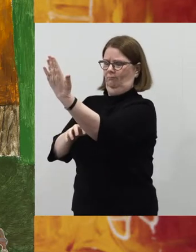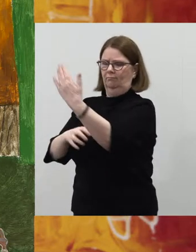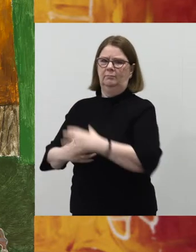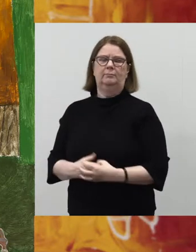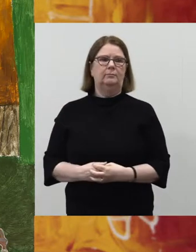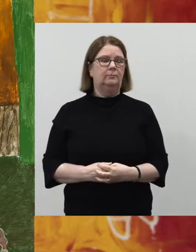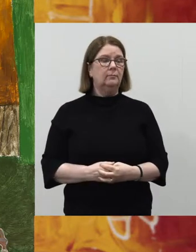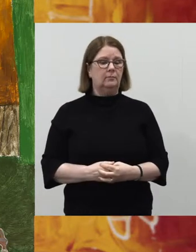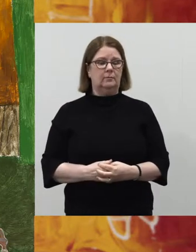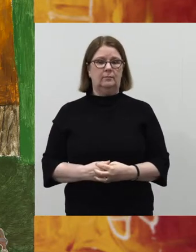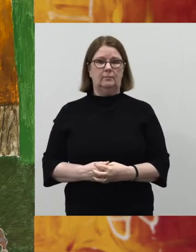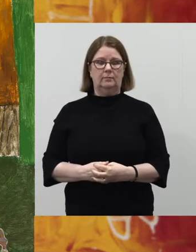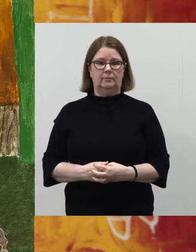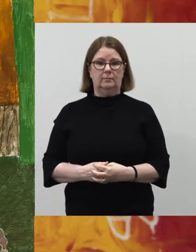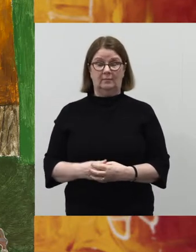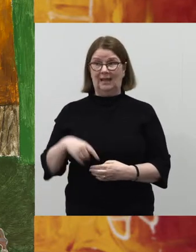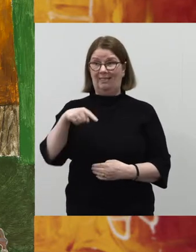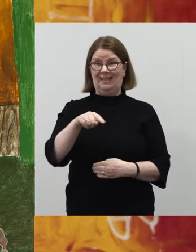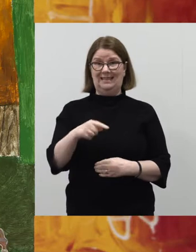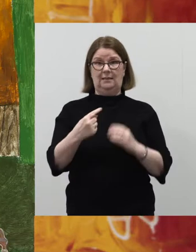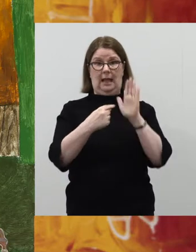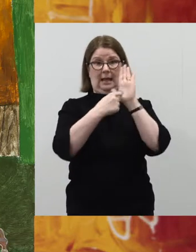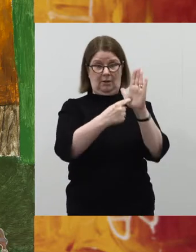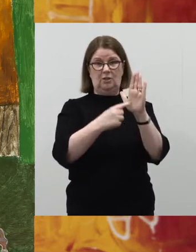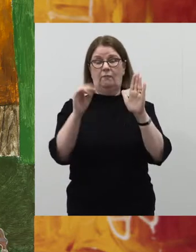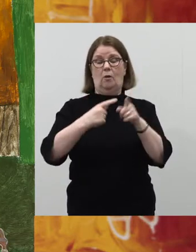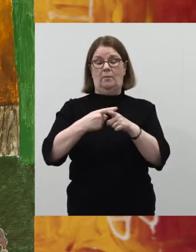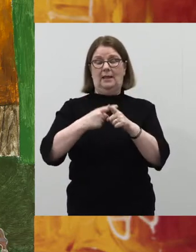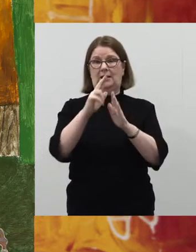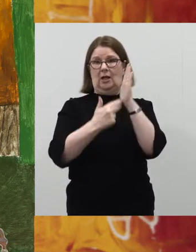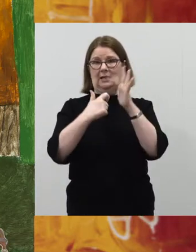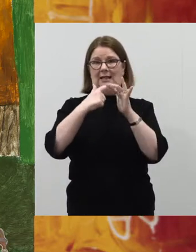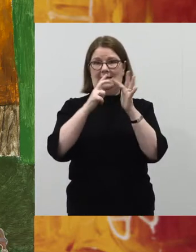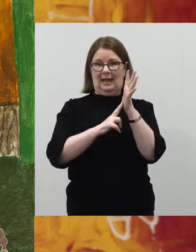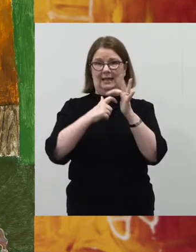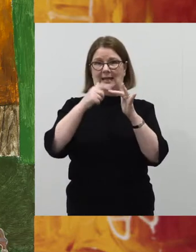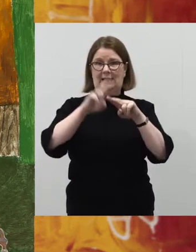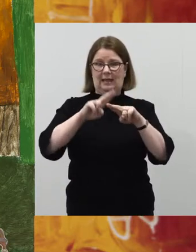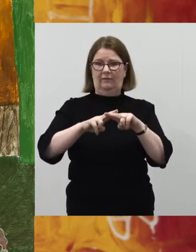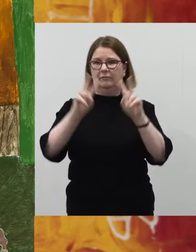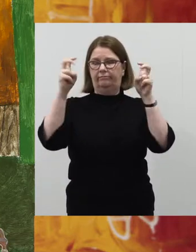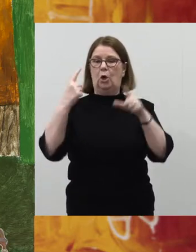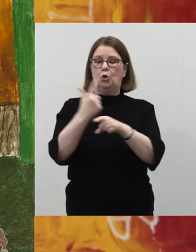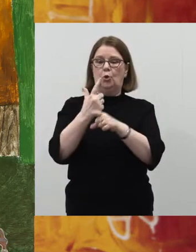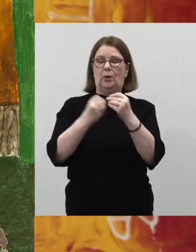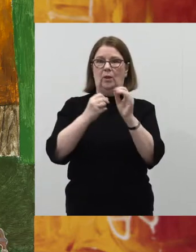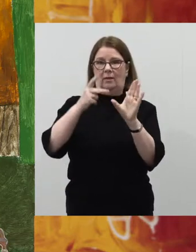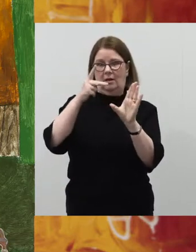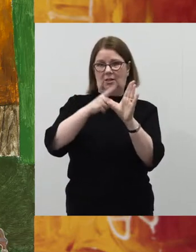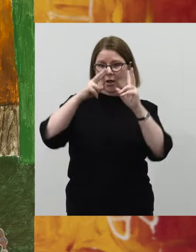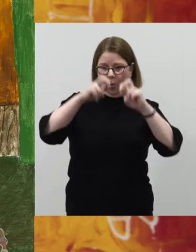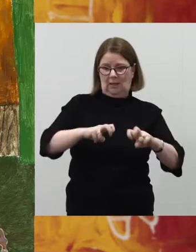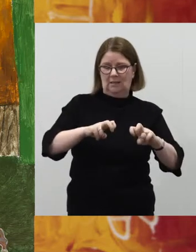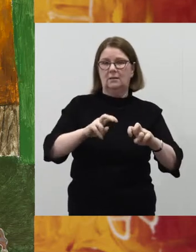them in artworks, to mark out a space in the world for themselves. This image by the